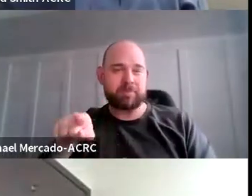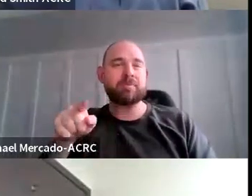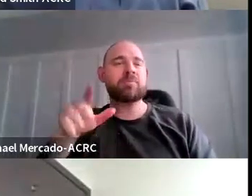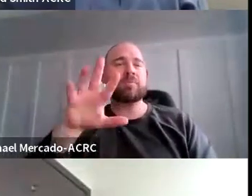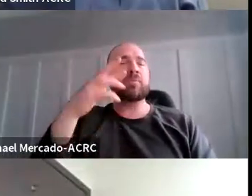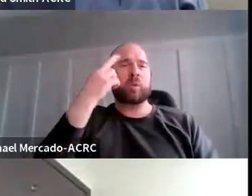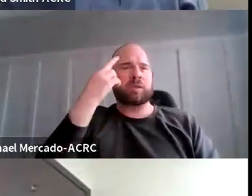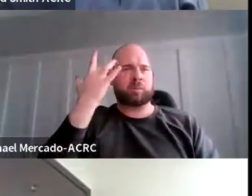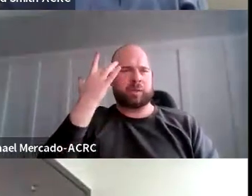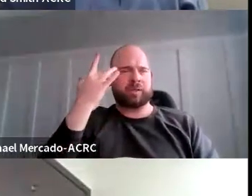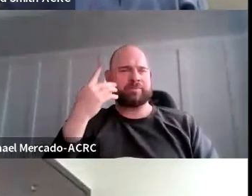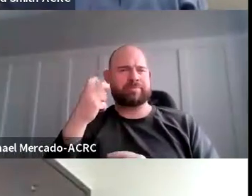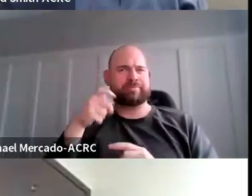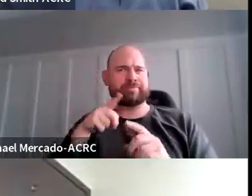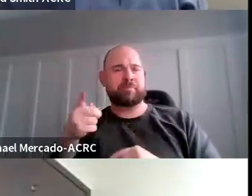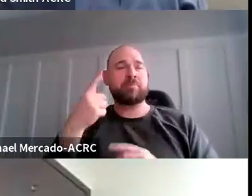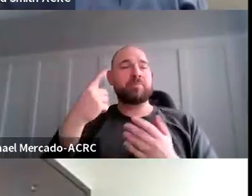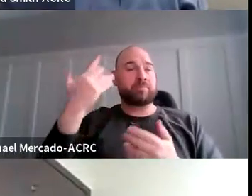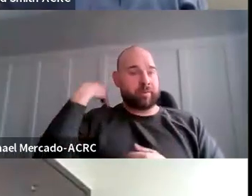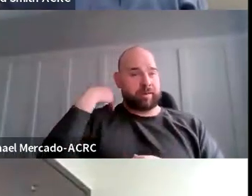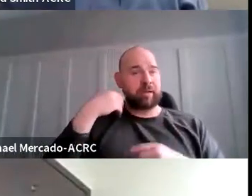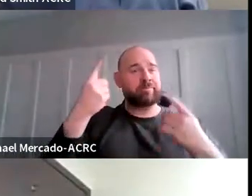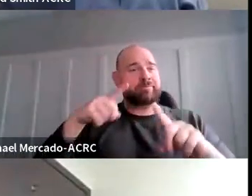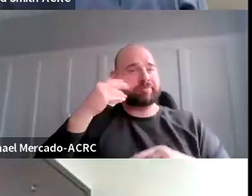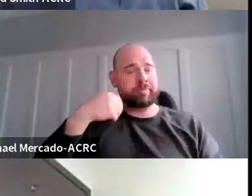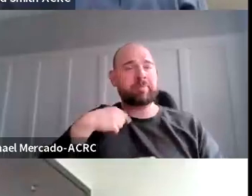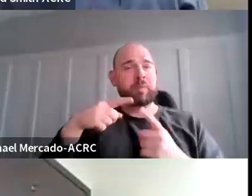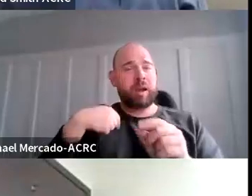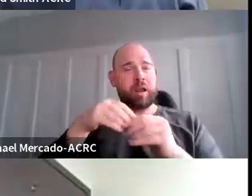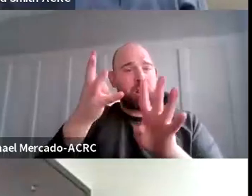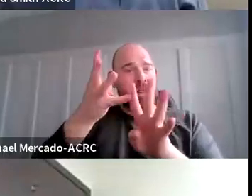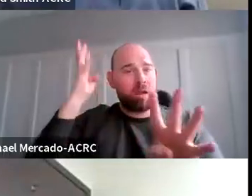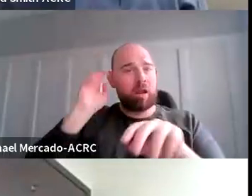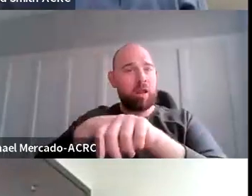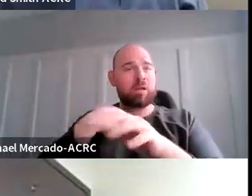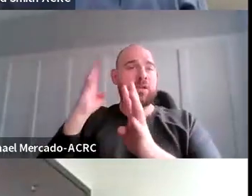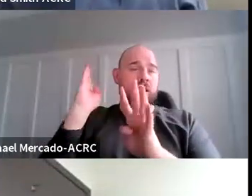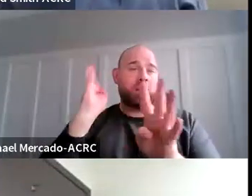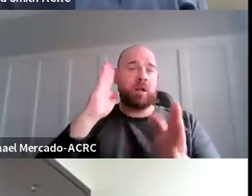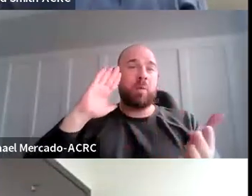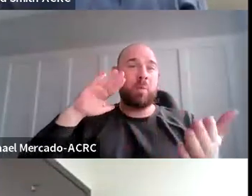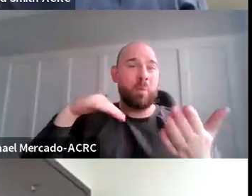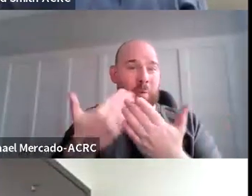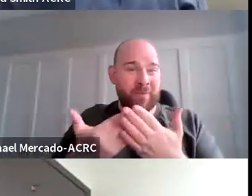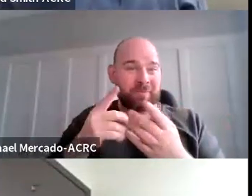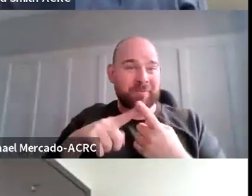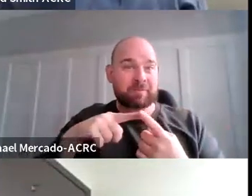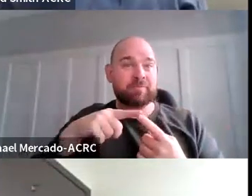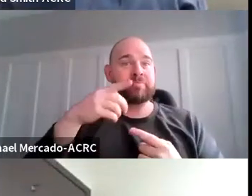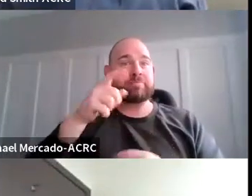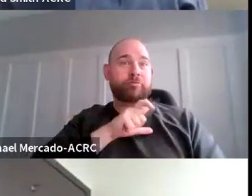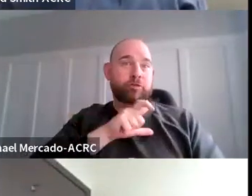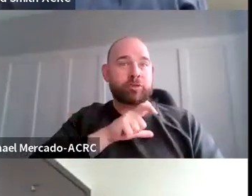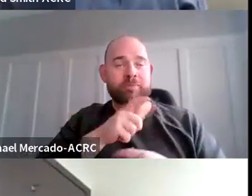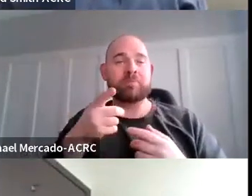you're able to go and use the disability line. Because I've actually had an experience where I was in a long